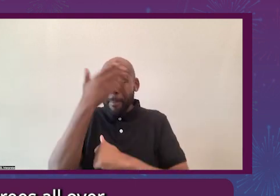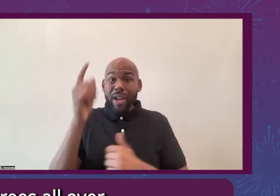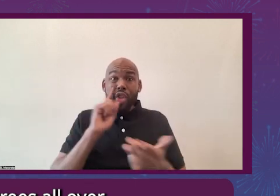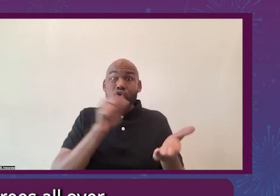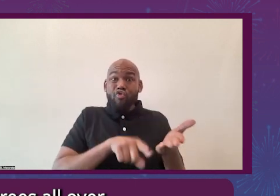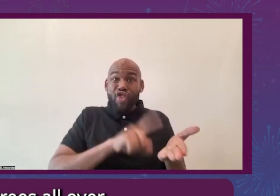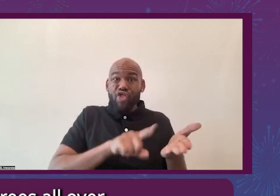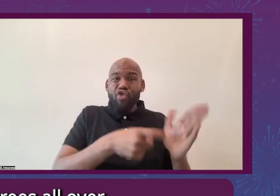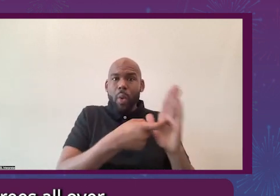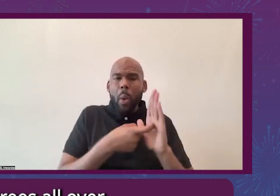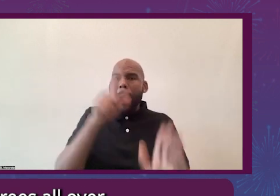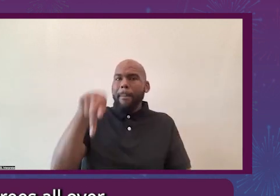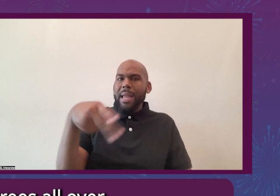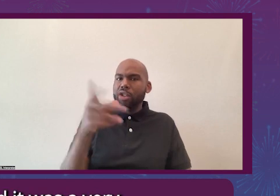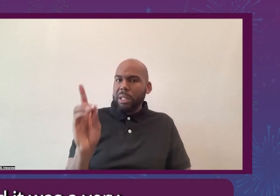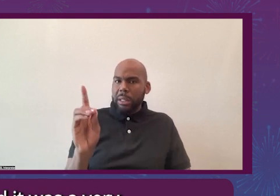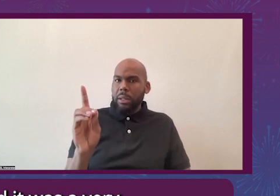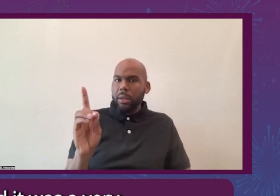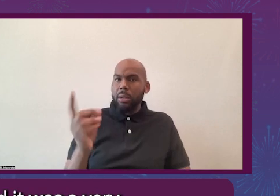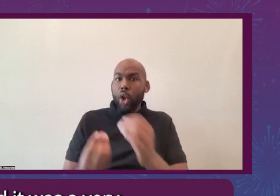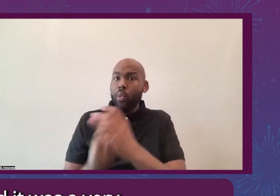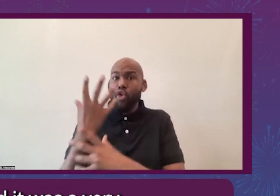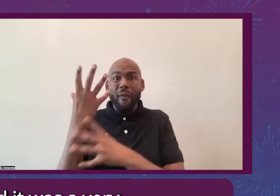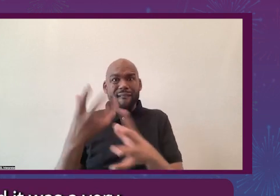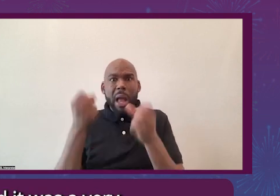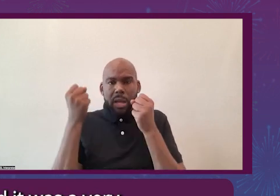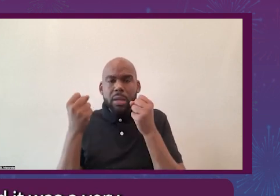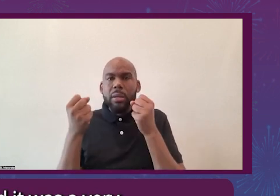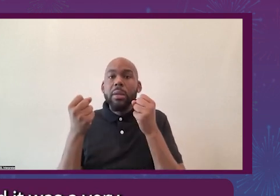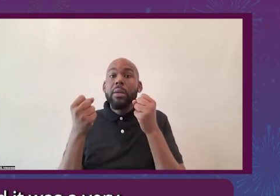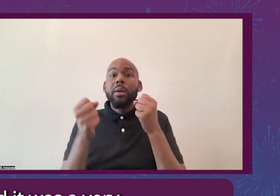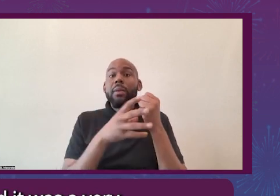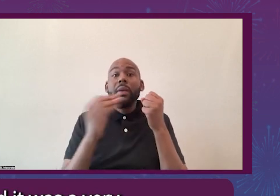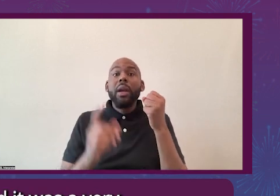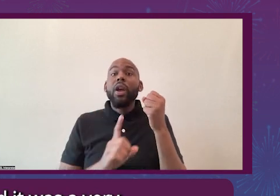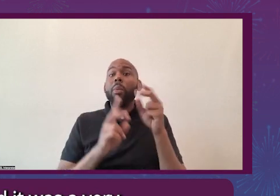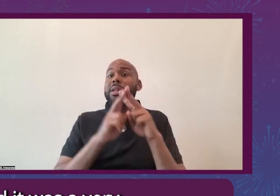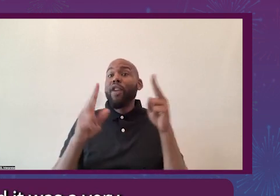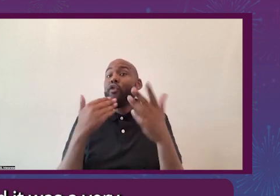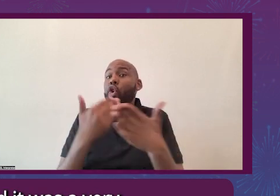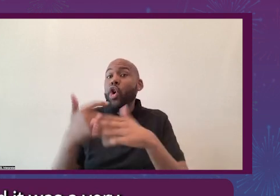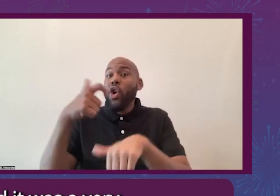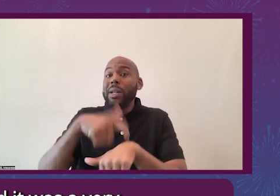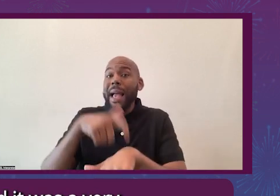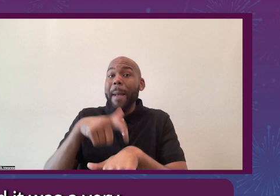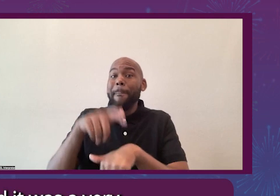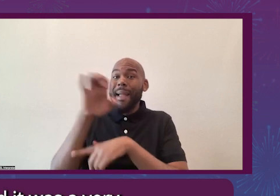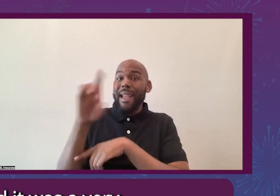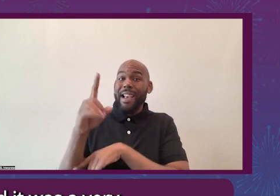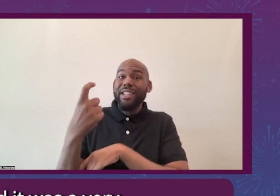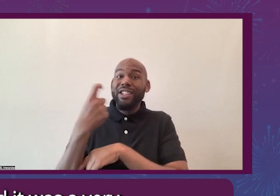because all the research required PhDs. We grew very quickly, and it was a very